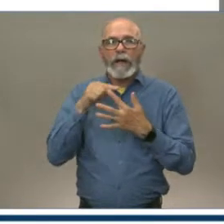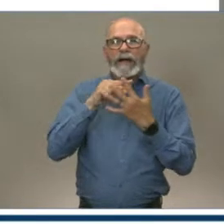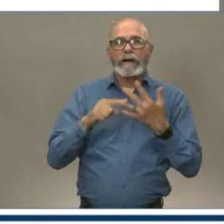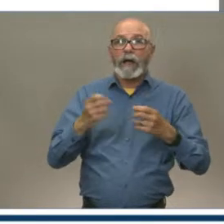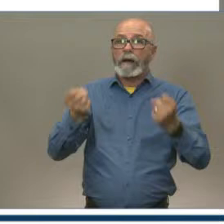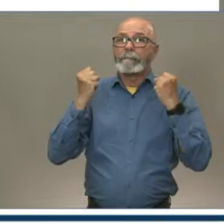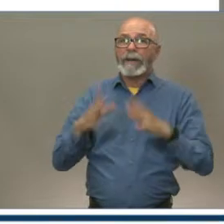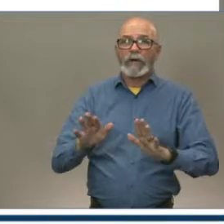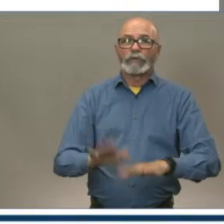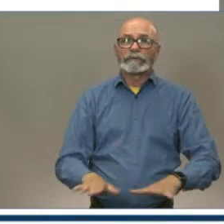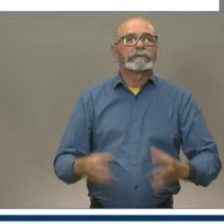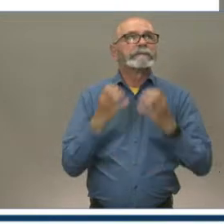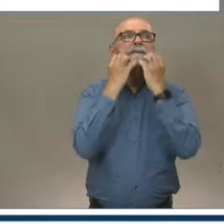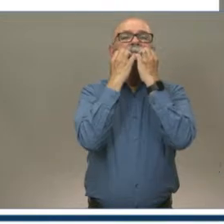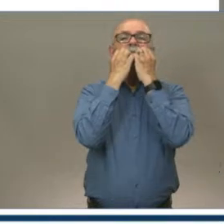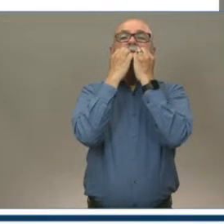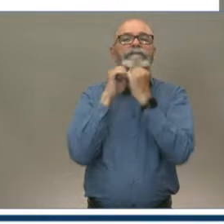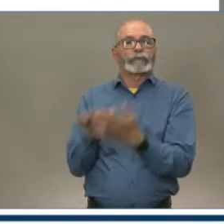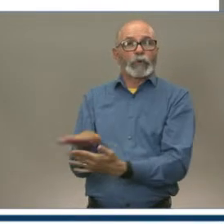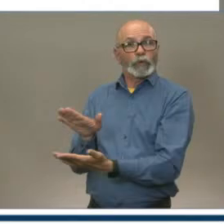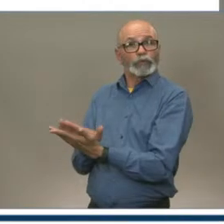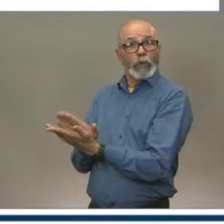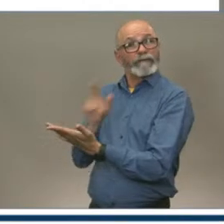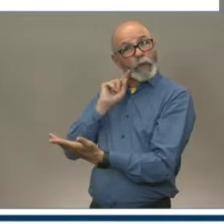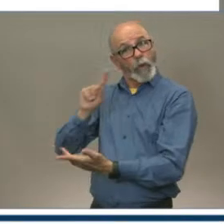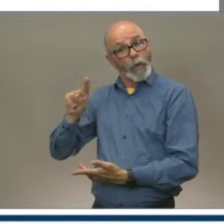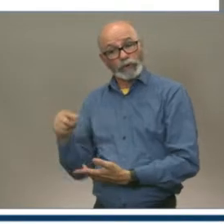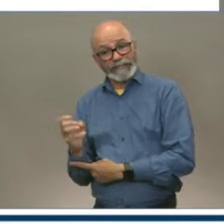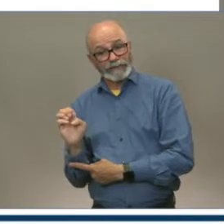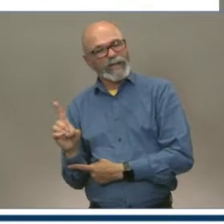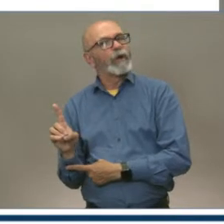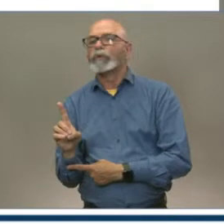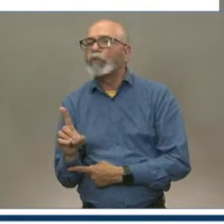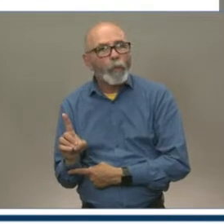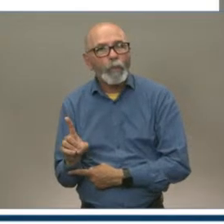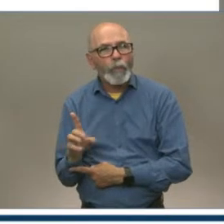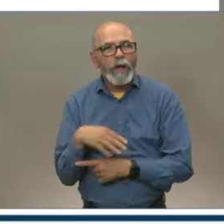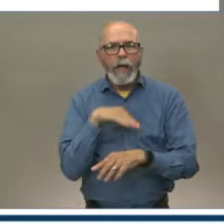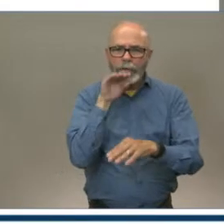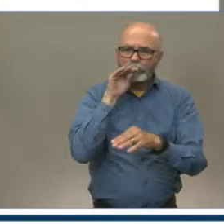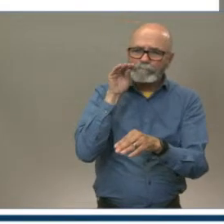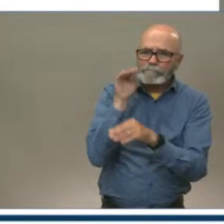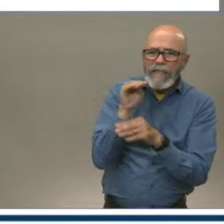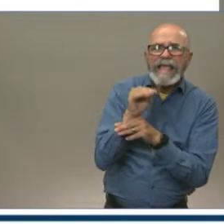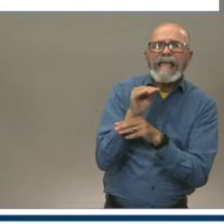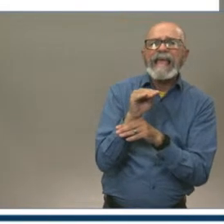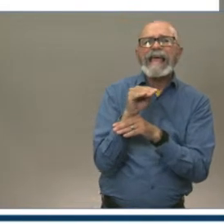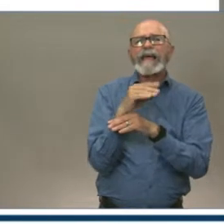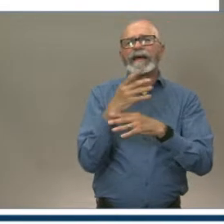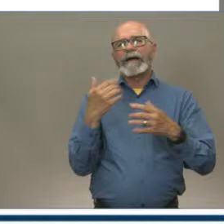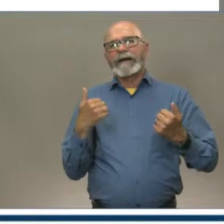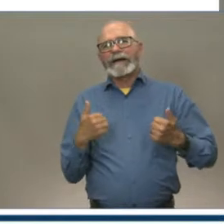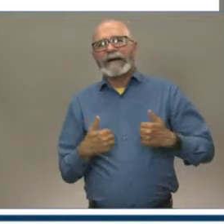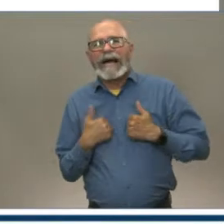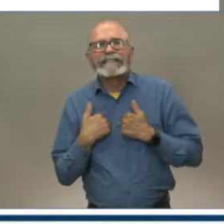for things far beyond education, for meals, for social supports. It's critically important that we keep our schools safe,